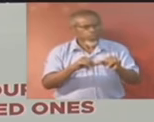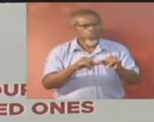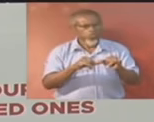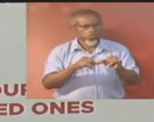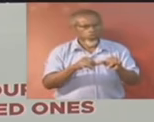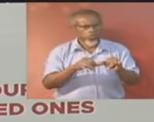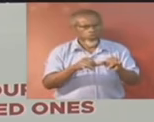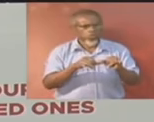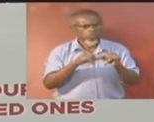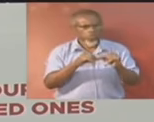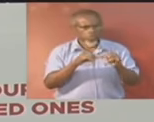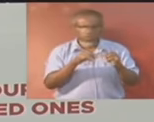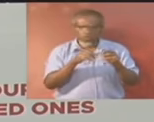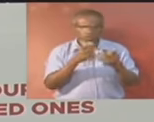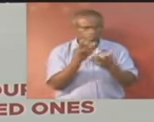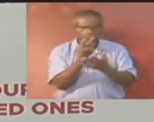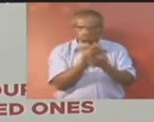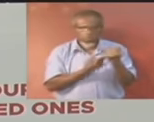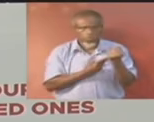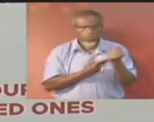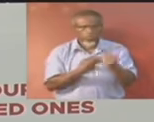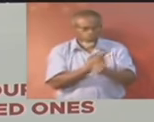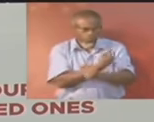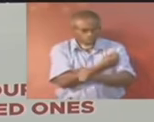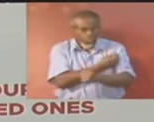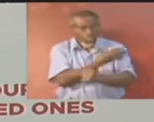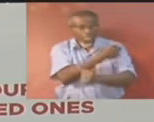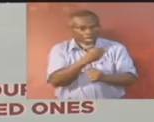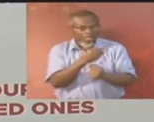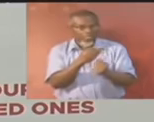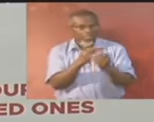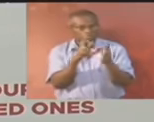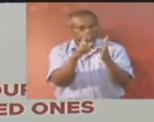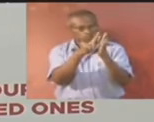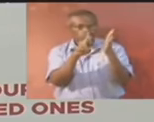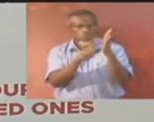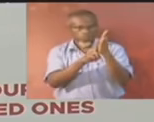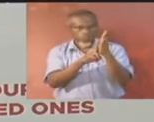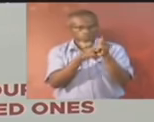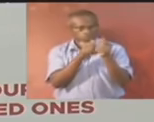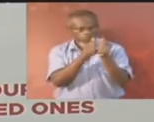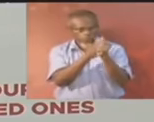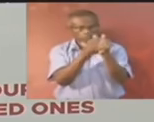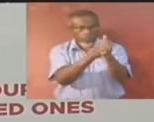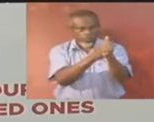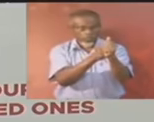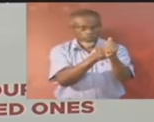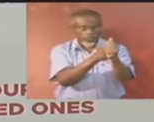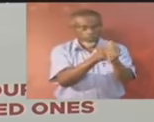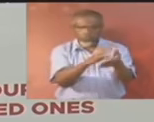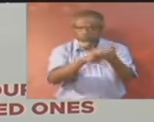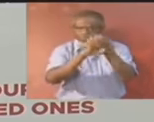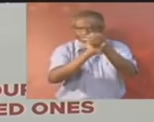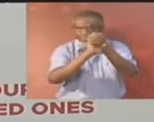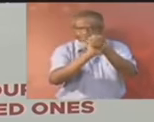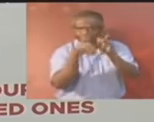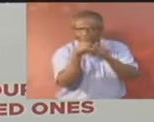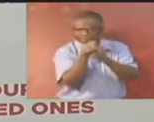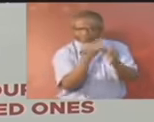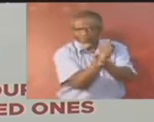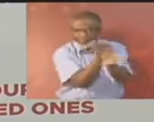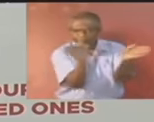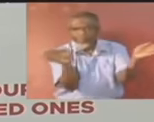prevention measures in addition to being vaccinated. But the Ministry of Health would like to also commend the population on